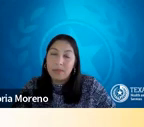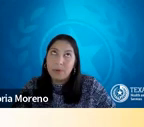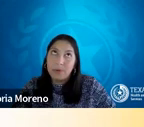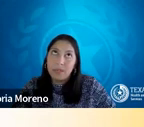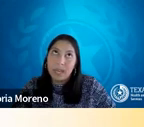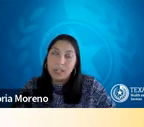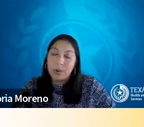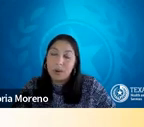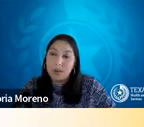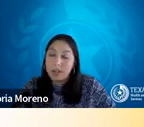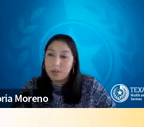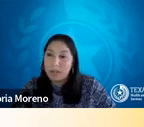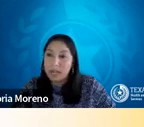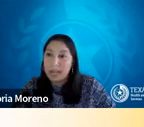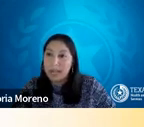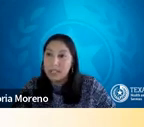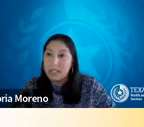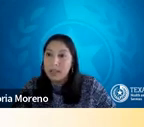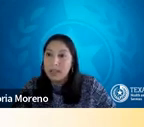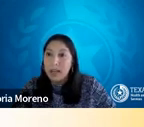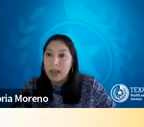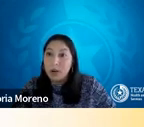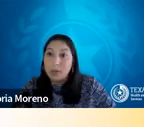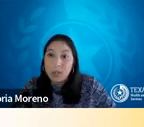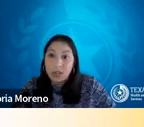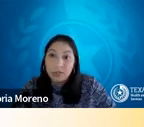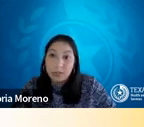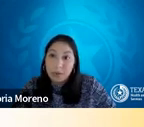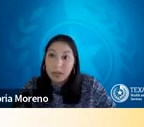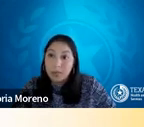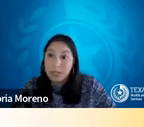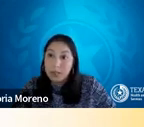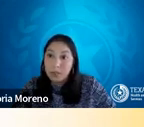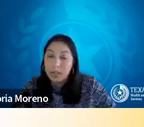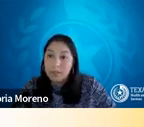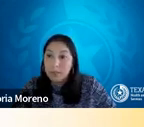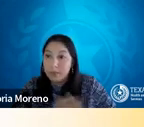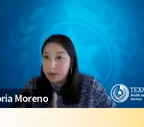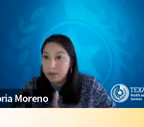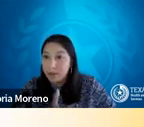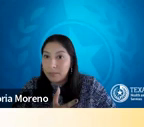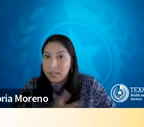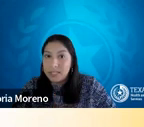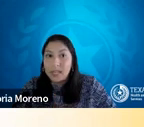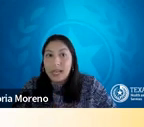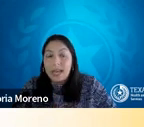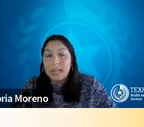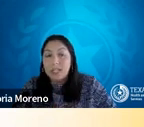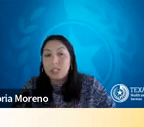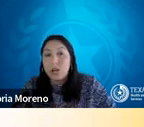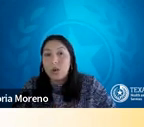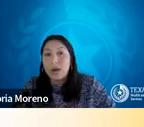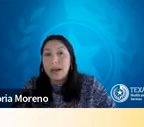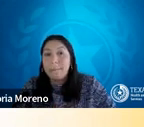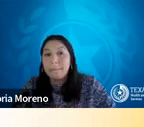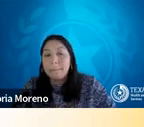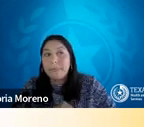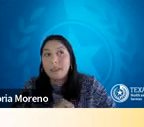funds through the HR 133 and ARPA dollars from the American Rescue Plan from the federal government. And